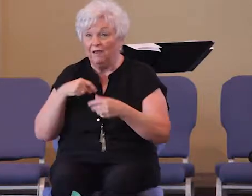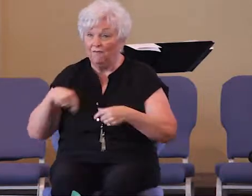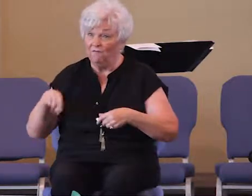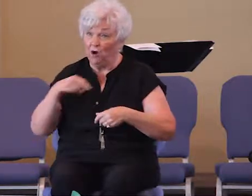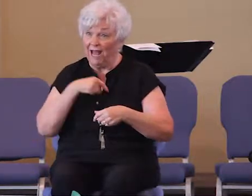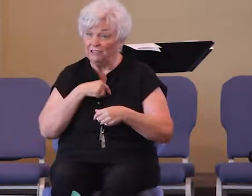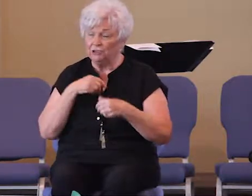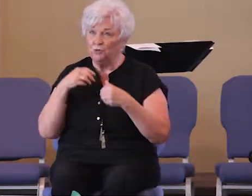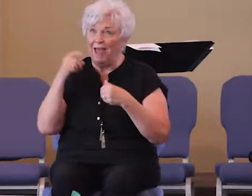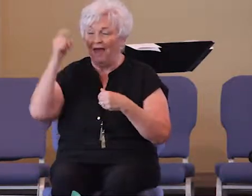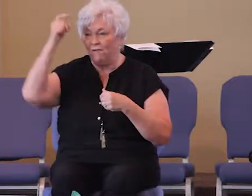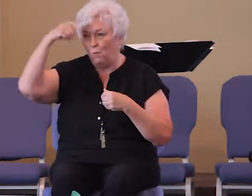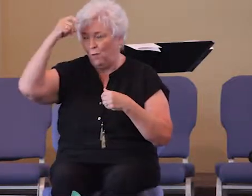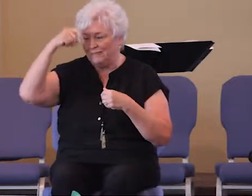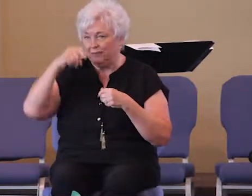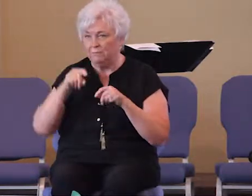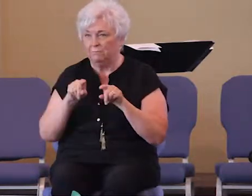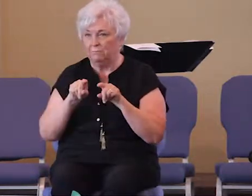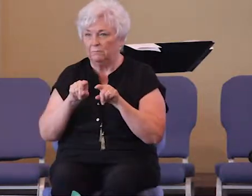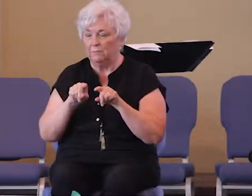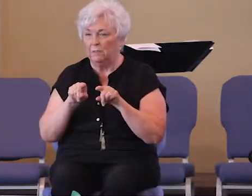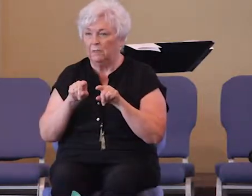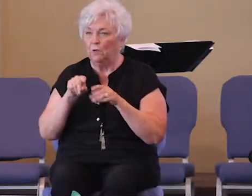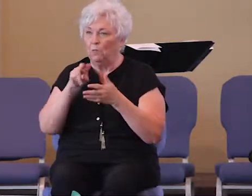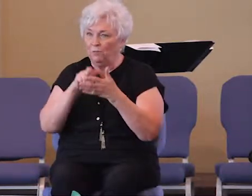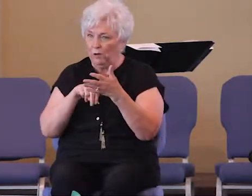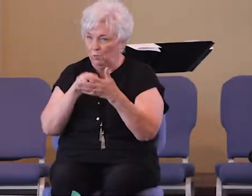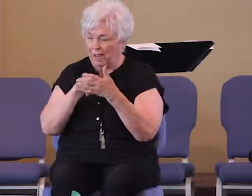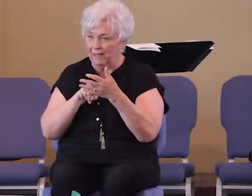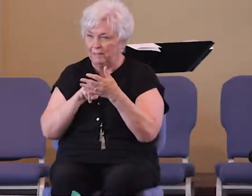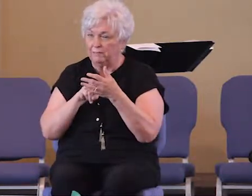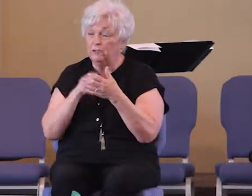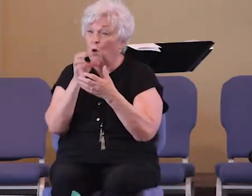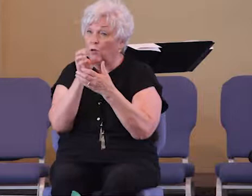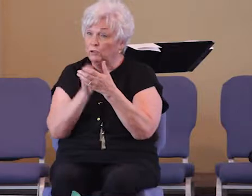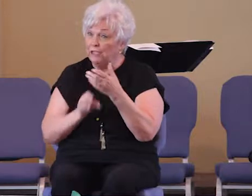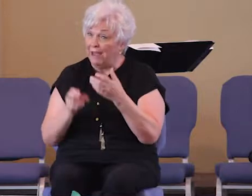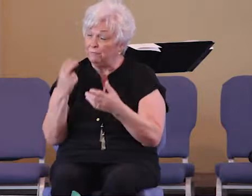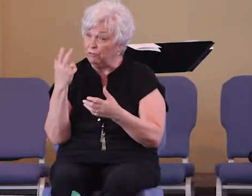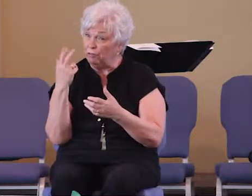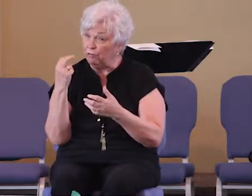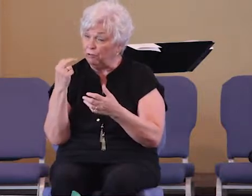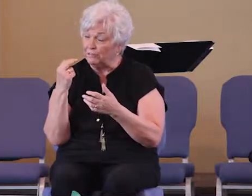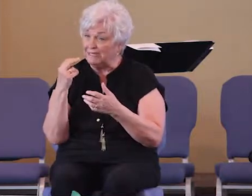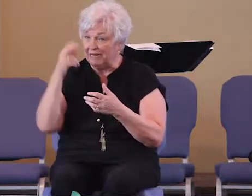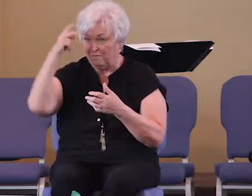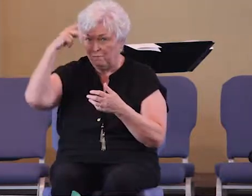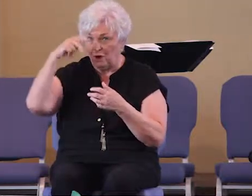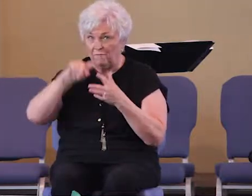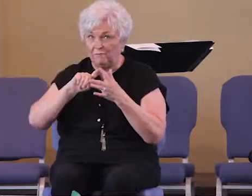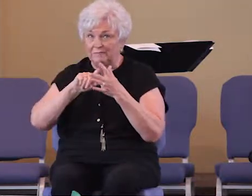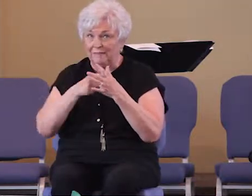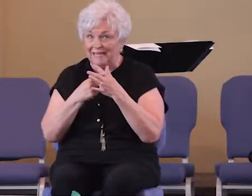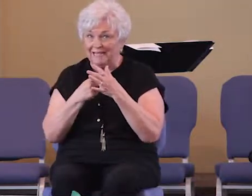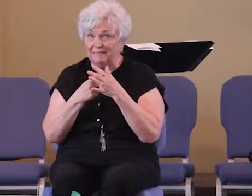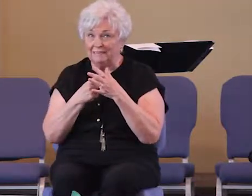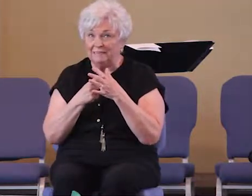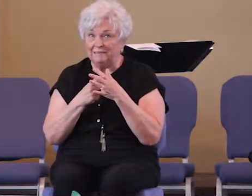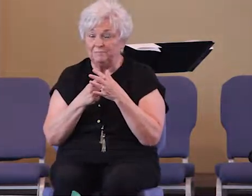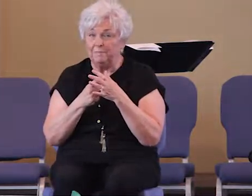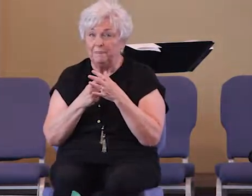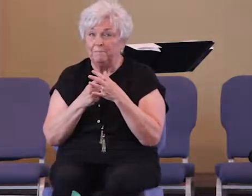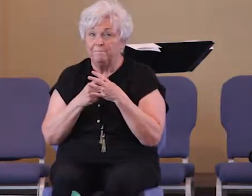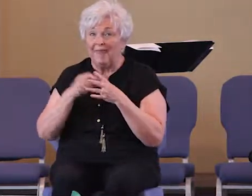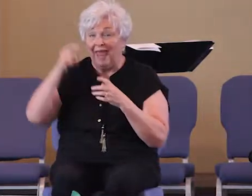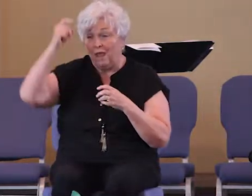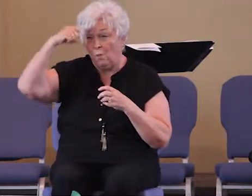wisdom as we read. And so chapter 13 of Proverbs begins this way. A